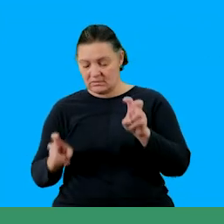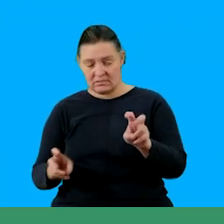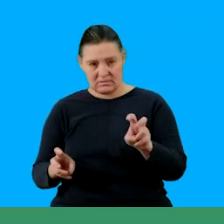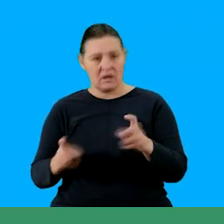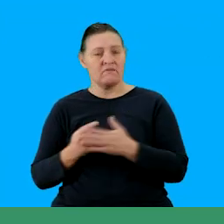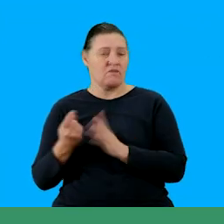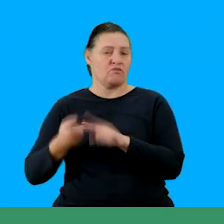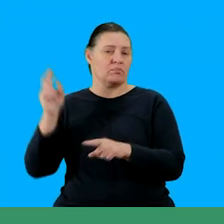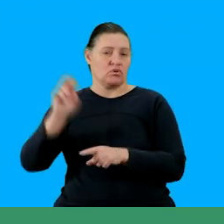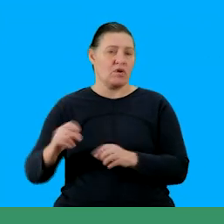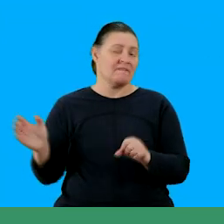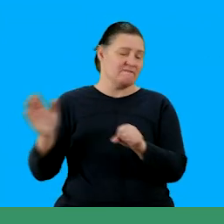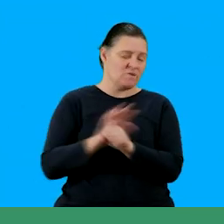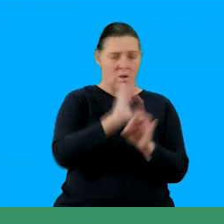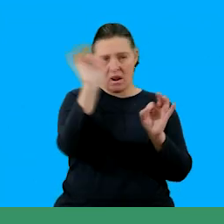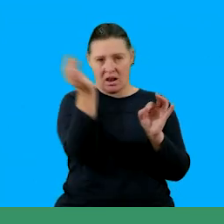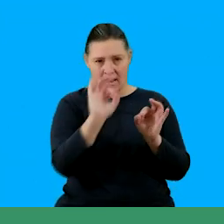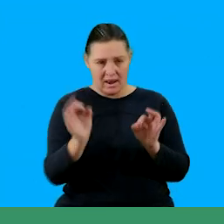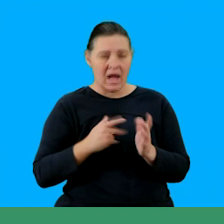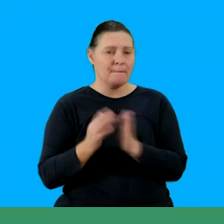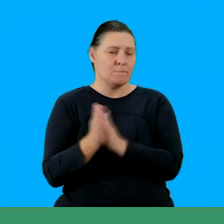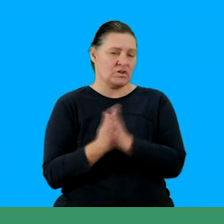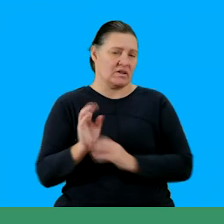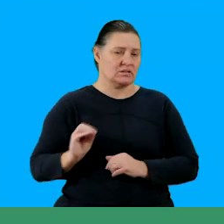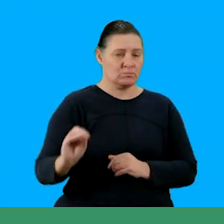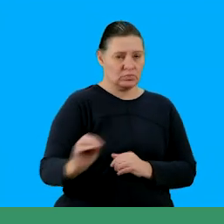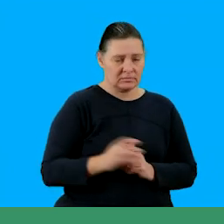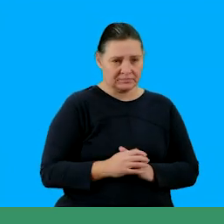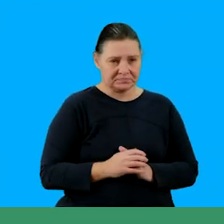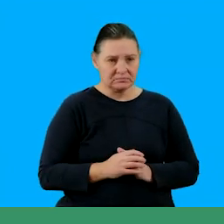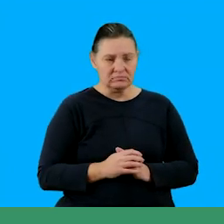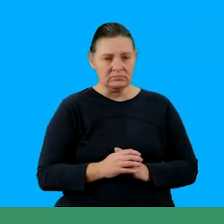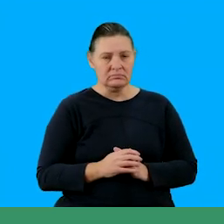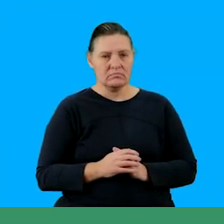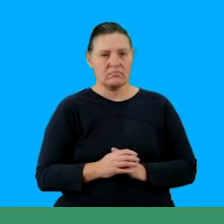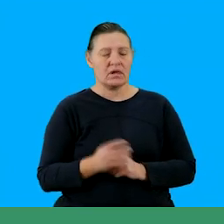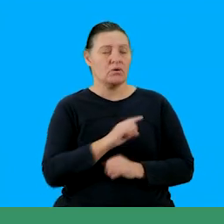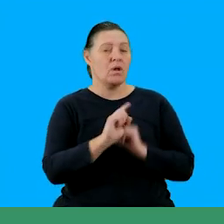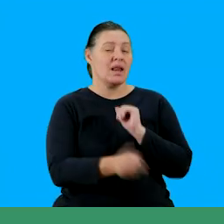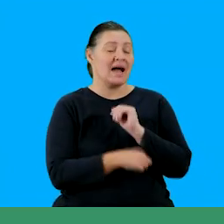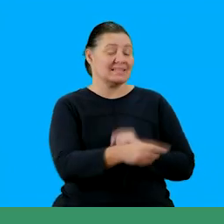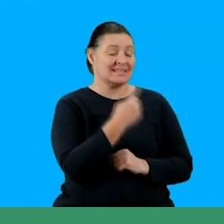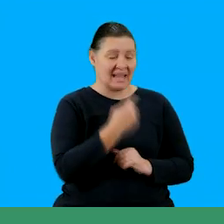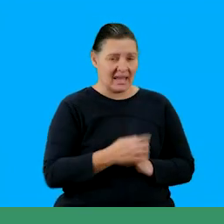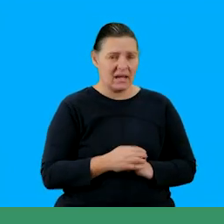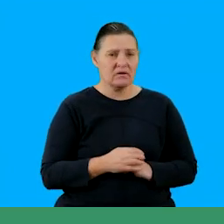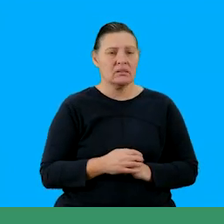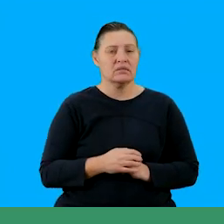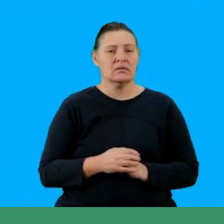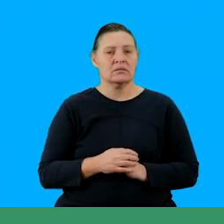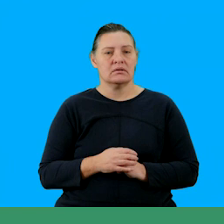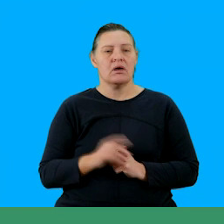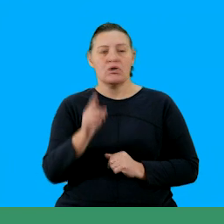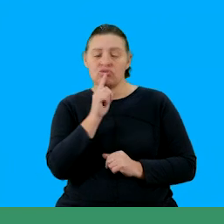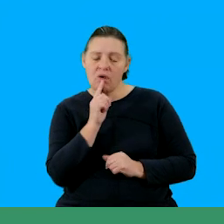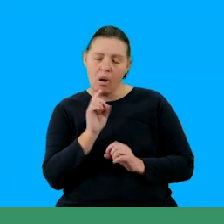as it is from the scenario and write it as a motivation. Now, let's move on. The last sentence says, she